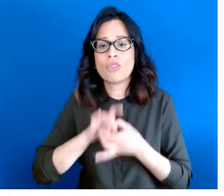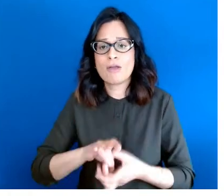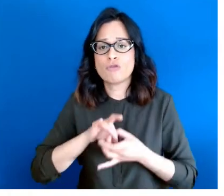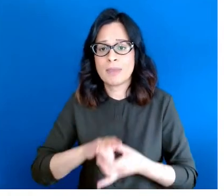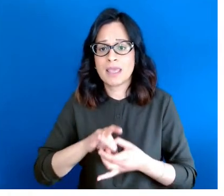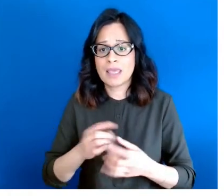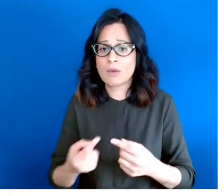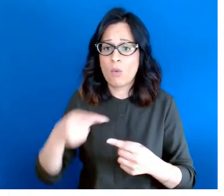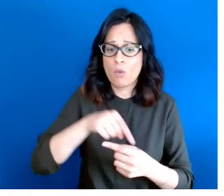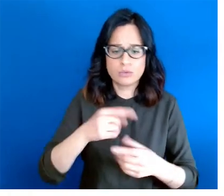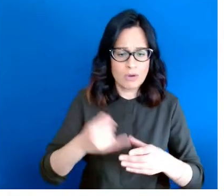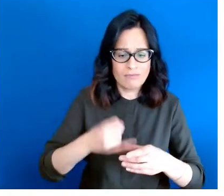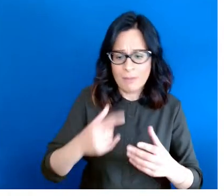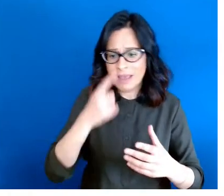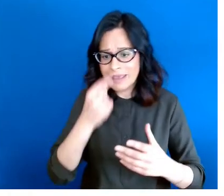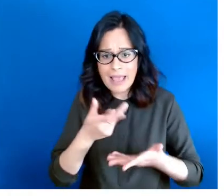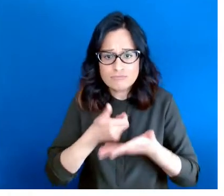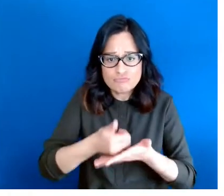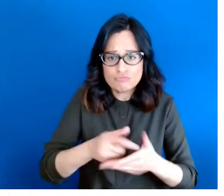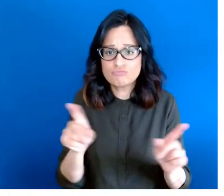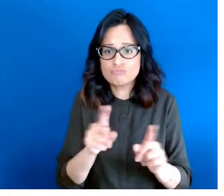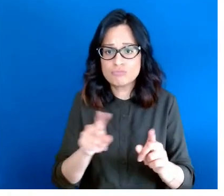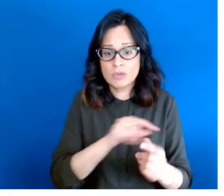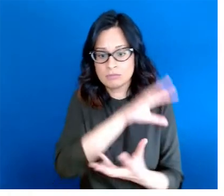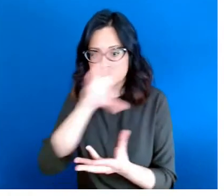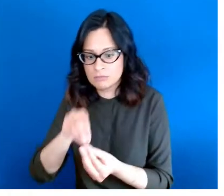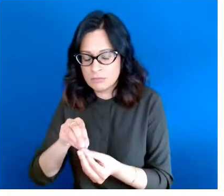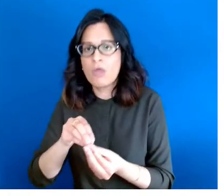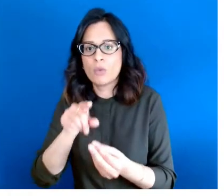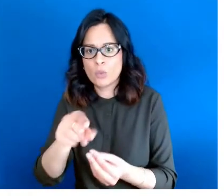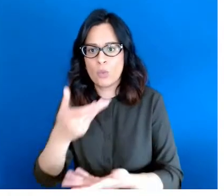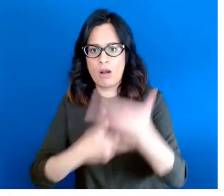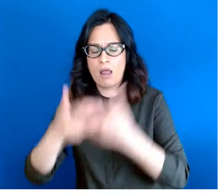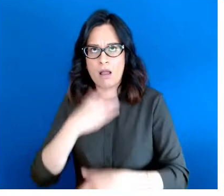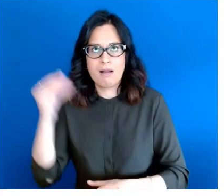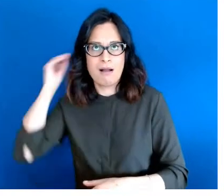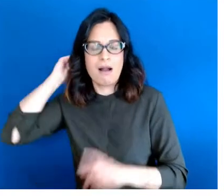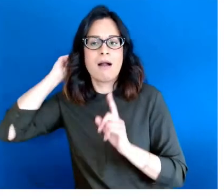I will finish with some take-home messages.